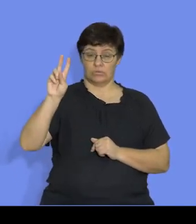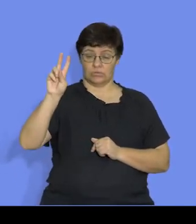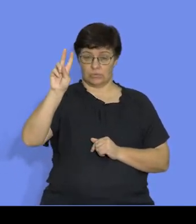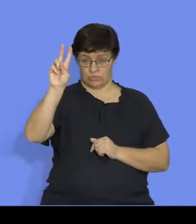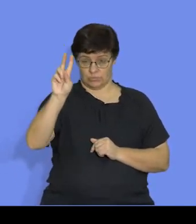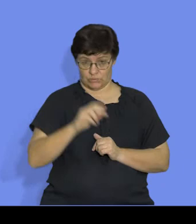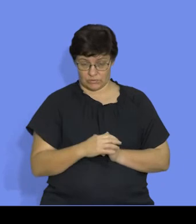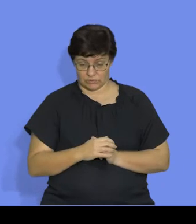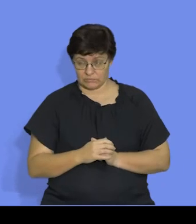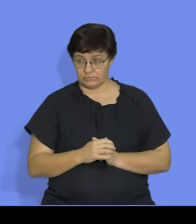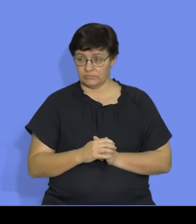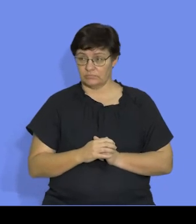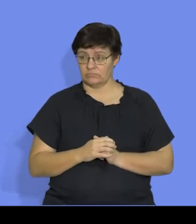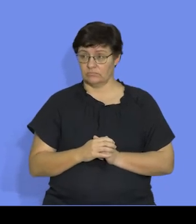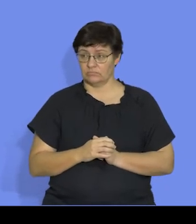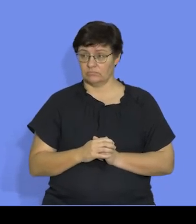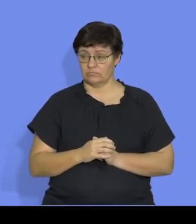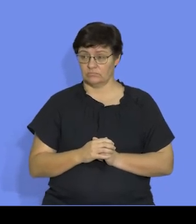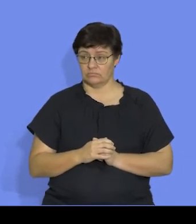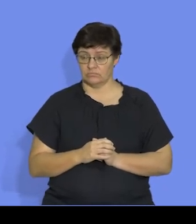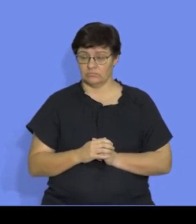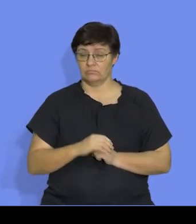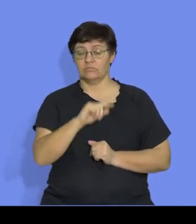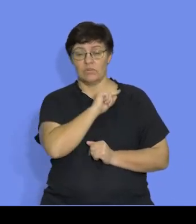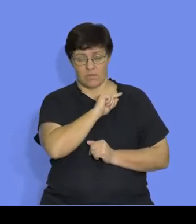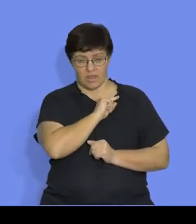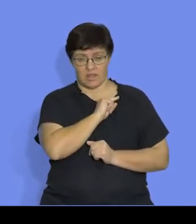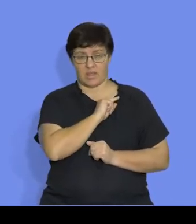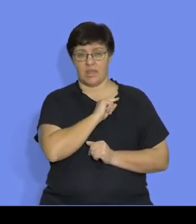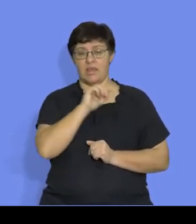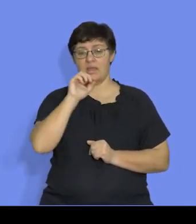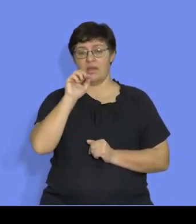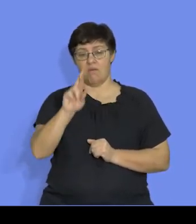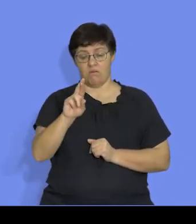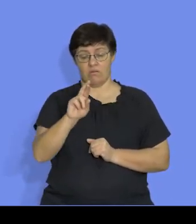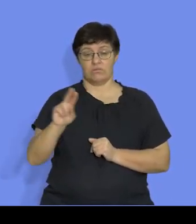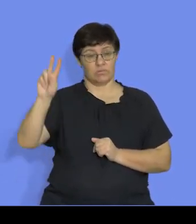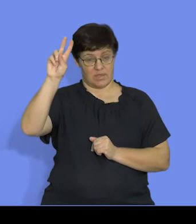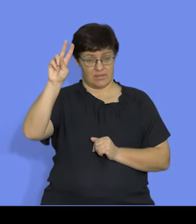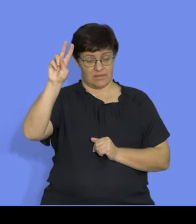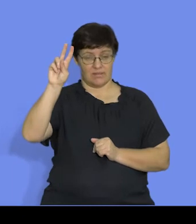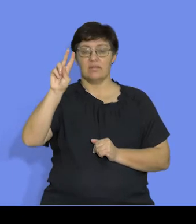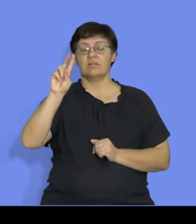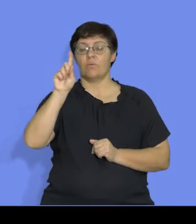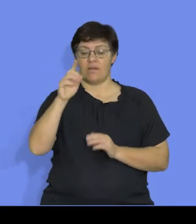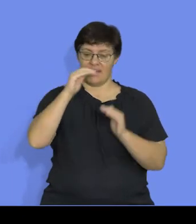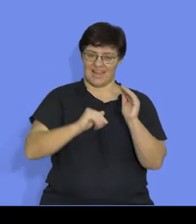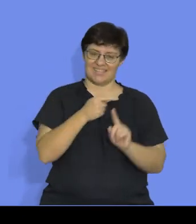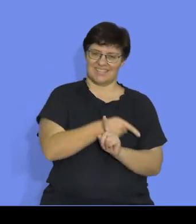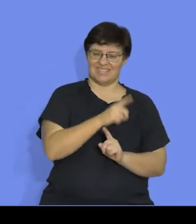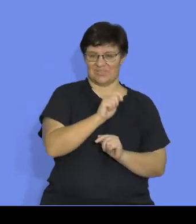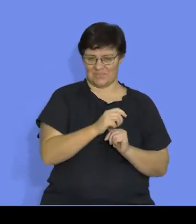be AR squared, because R squared, the squared is 1 less than the